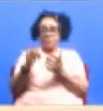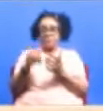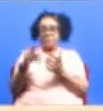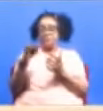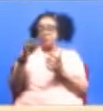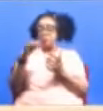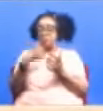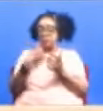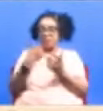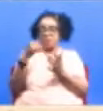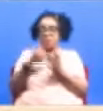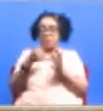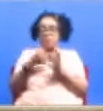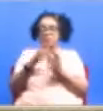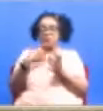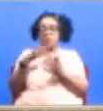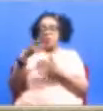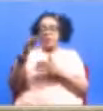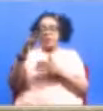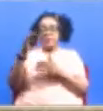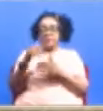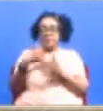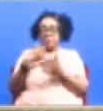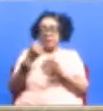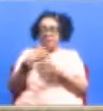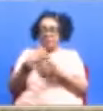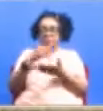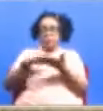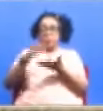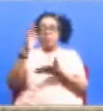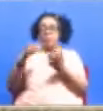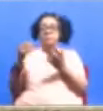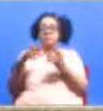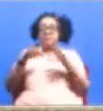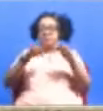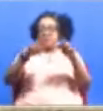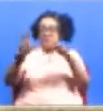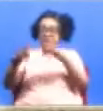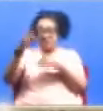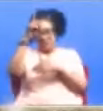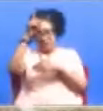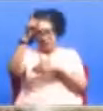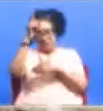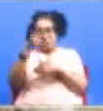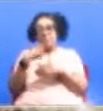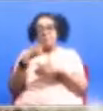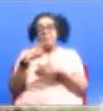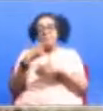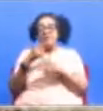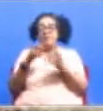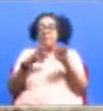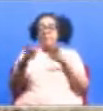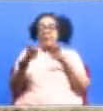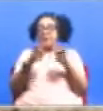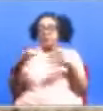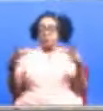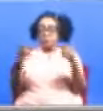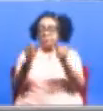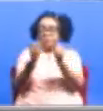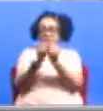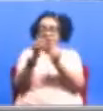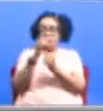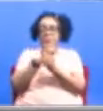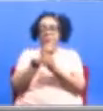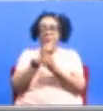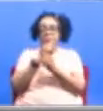has intensified the hunt for the hyenas by installing more traps across the villages, adding that so far they have managed to capture over 10 hyenas.